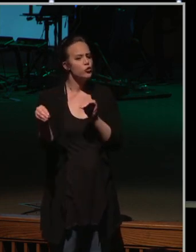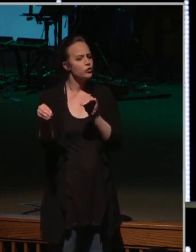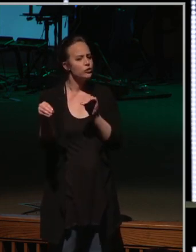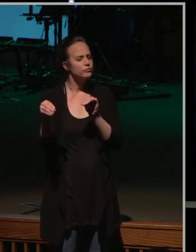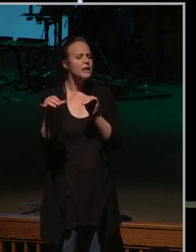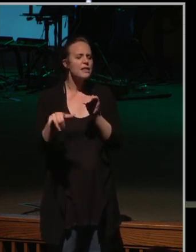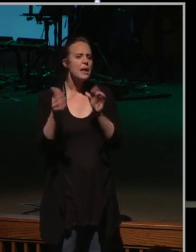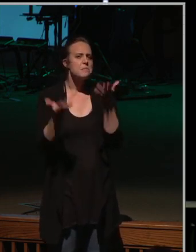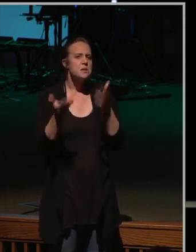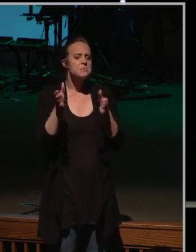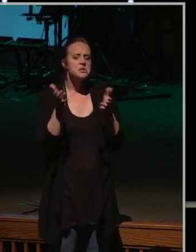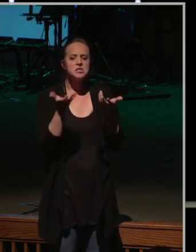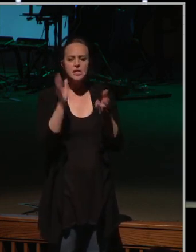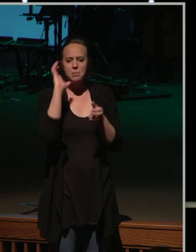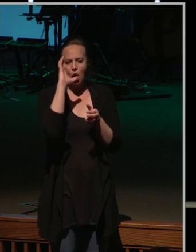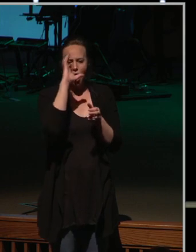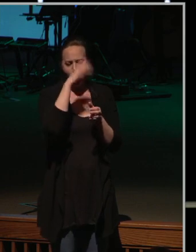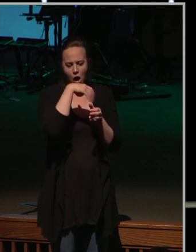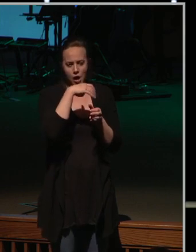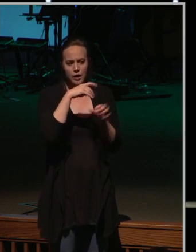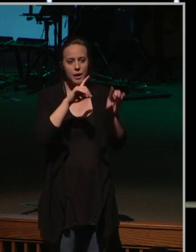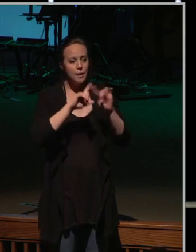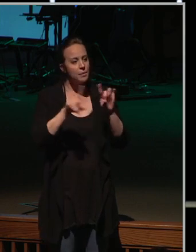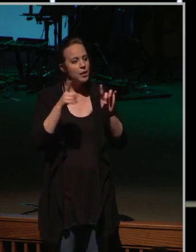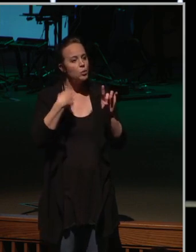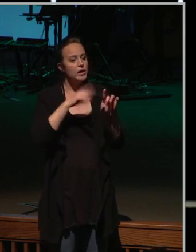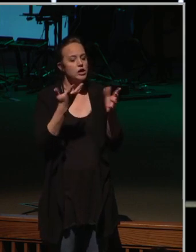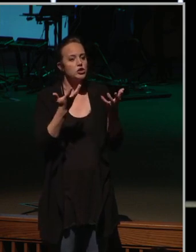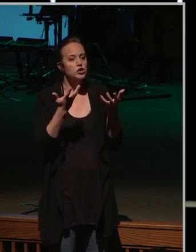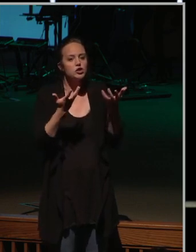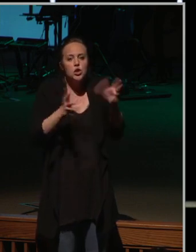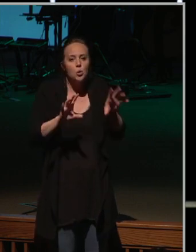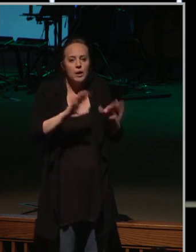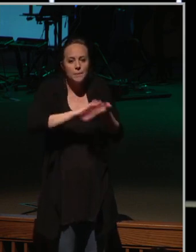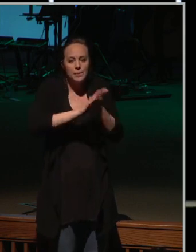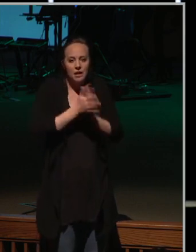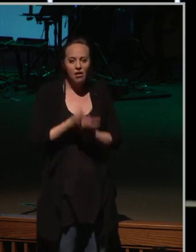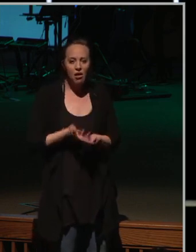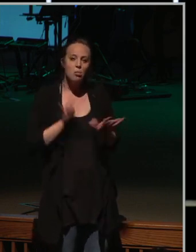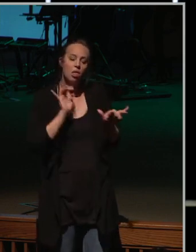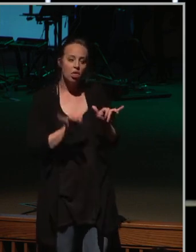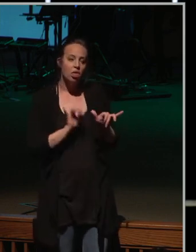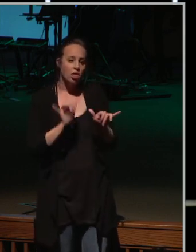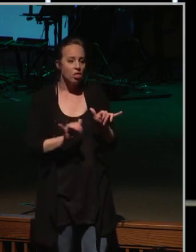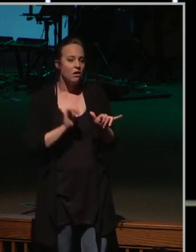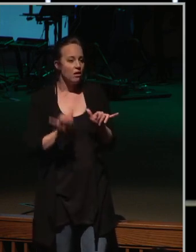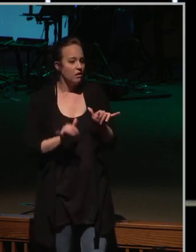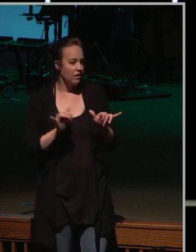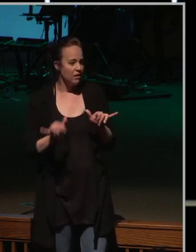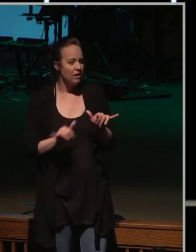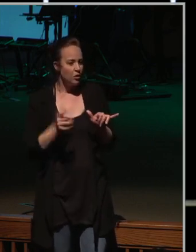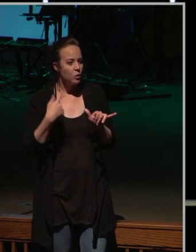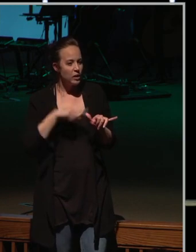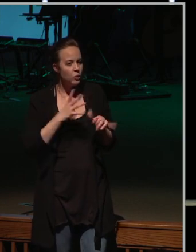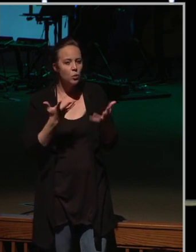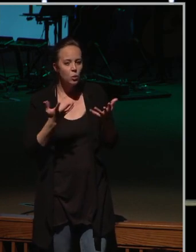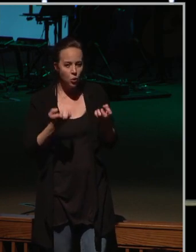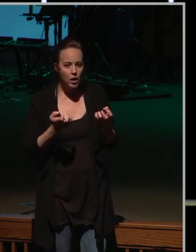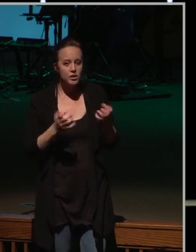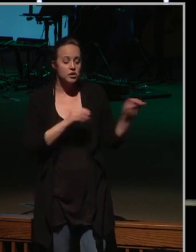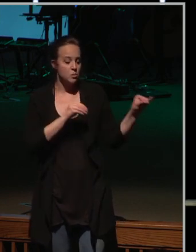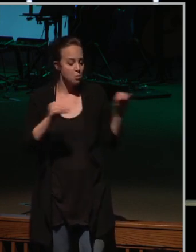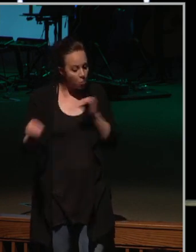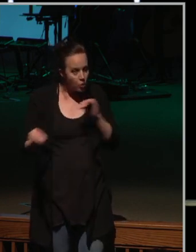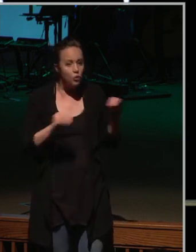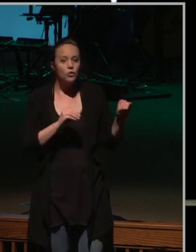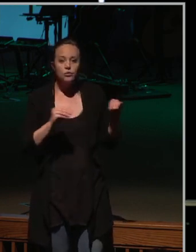what that meant is we don't want to be satisfied just sitting in the basement chilling and having a good time and living for ourselves. We want to be moving and active